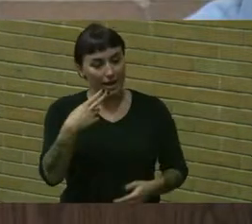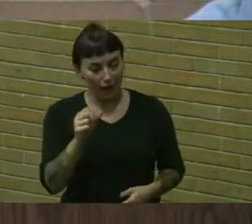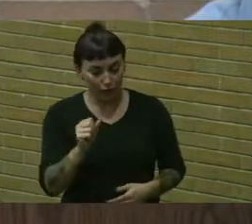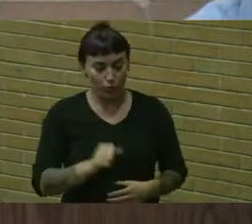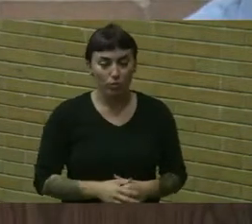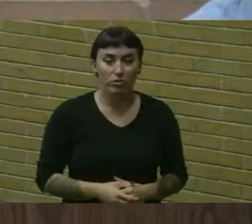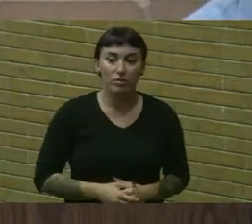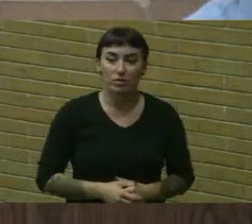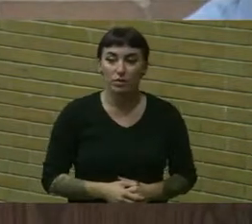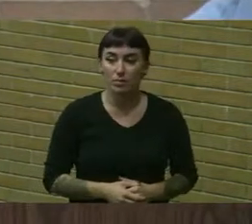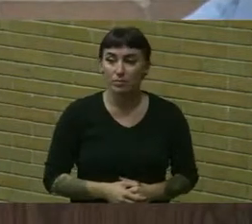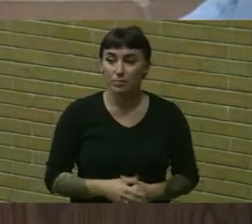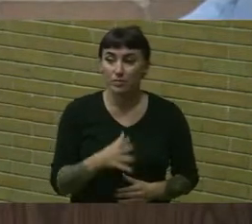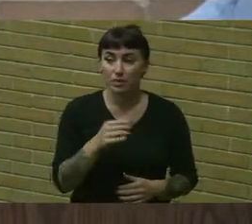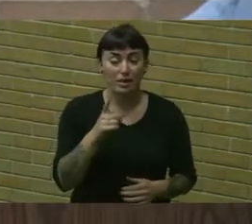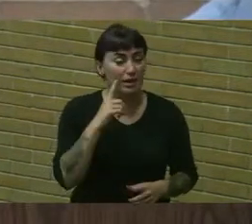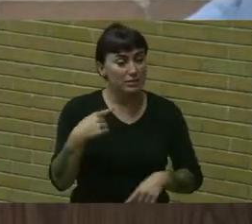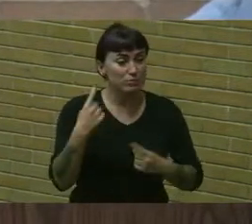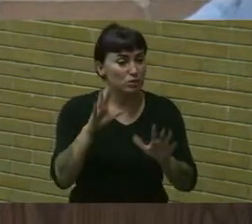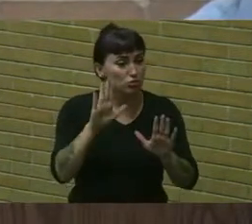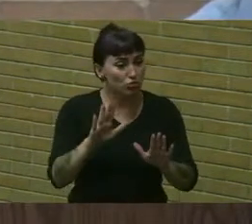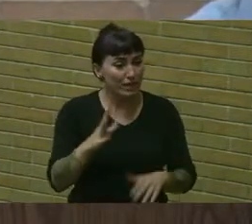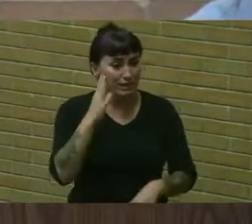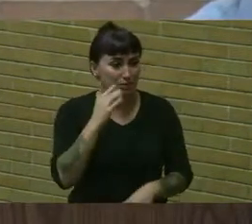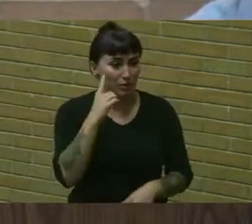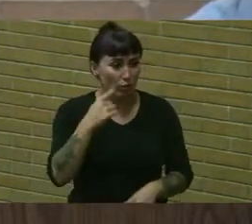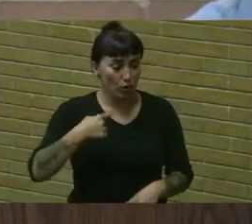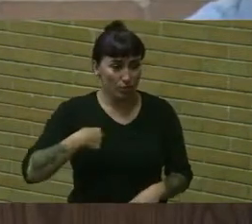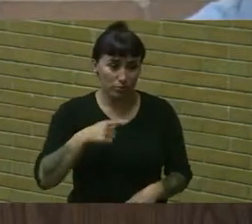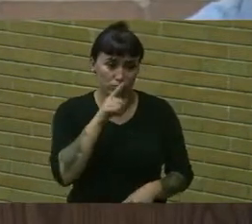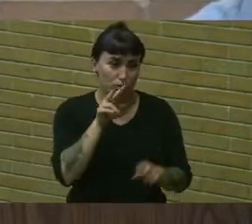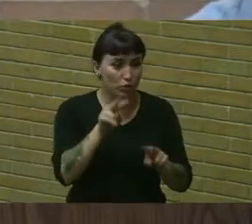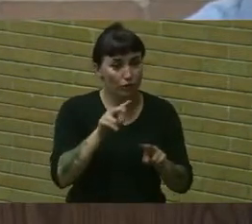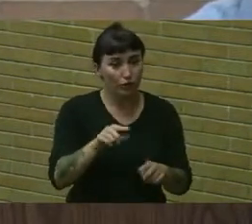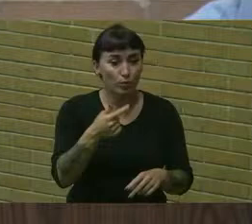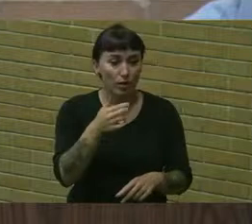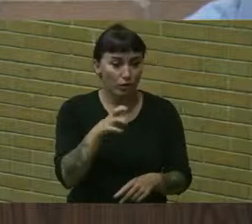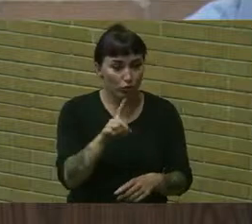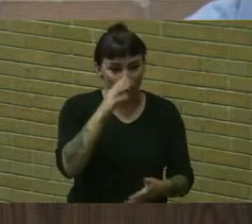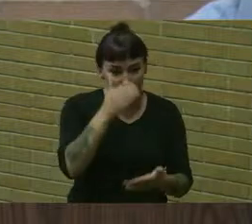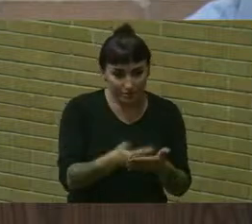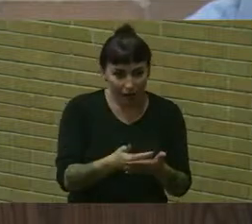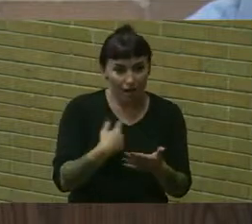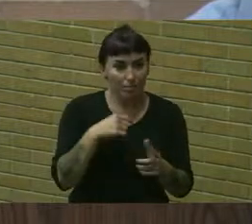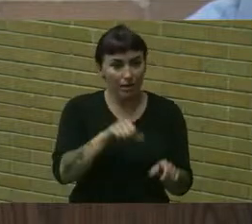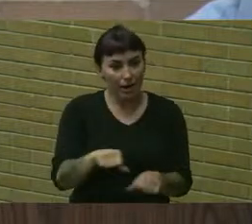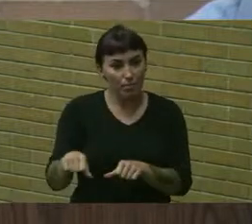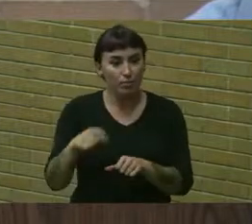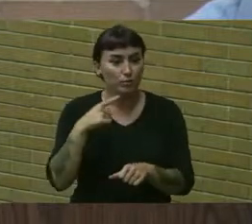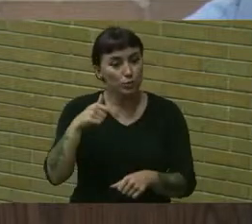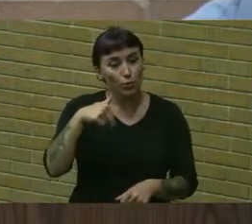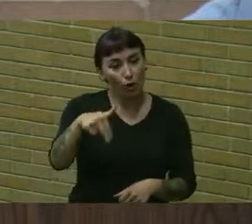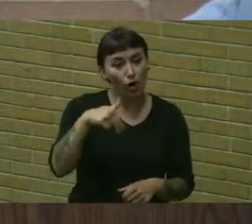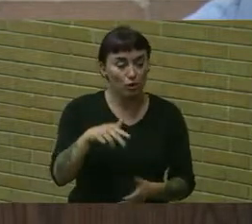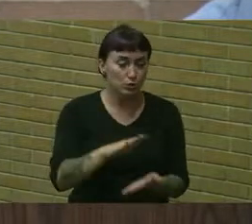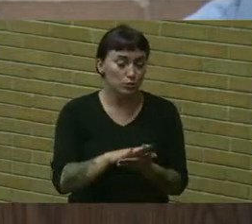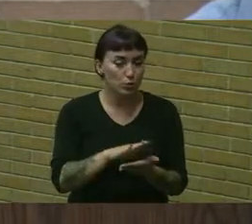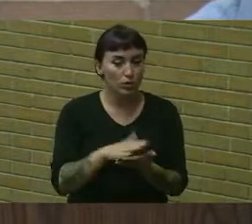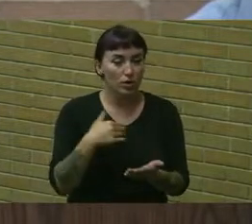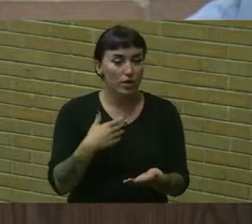school, and it's just been a great experience for me. I'm really looking forward to my grandson being able to walk to school. We